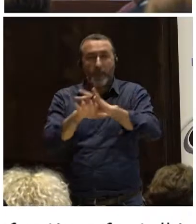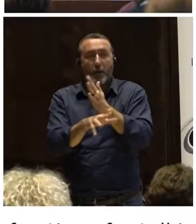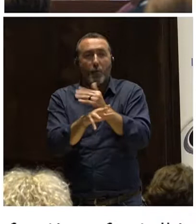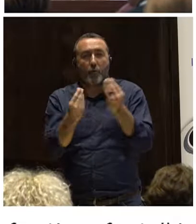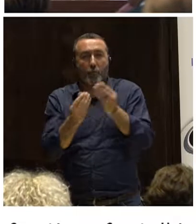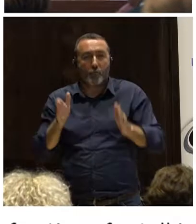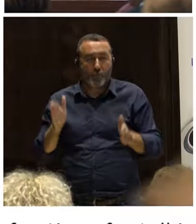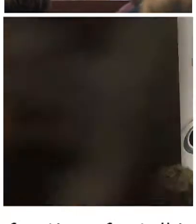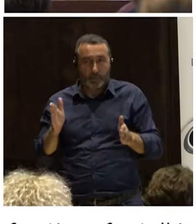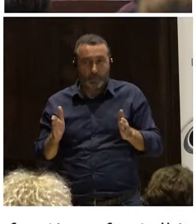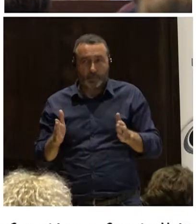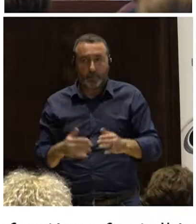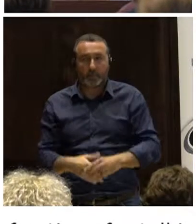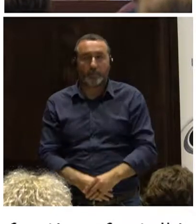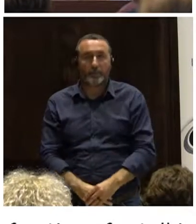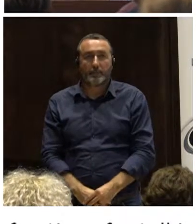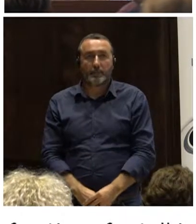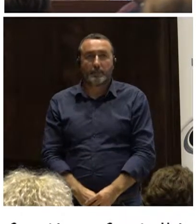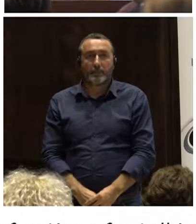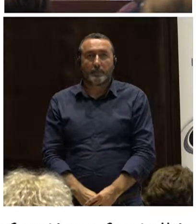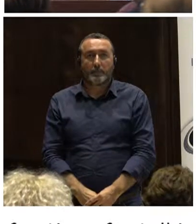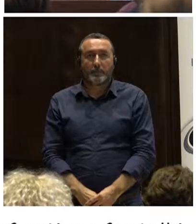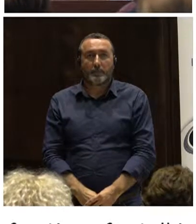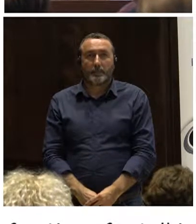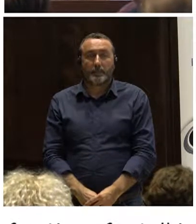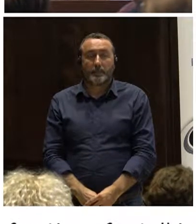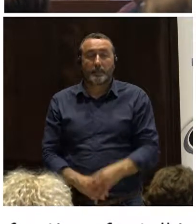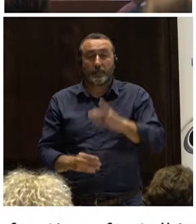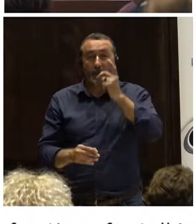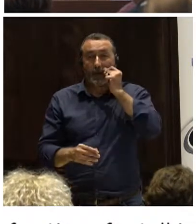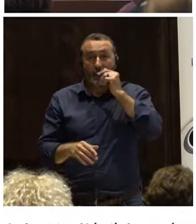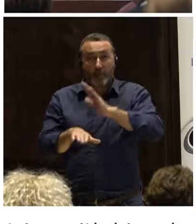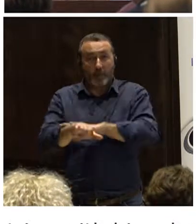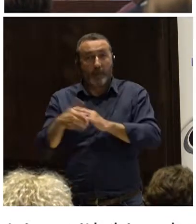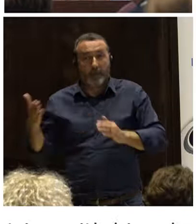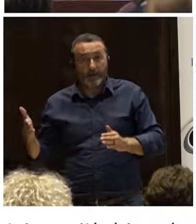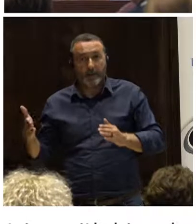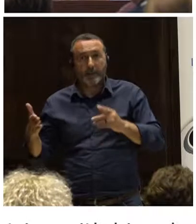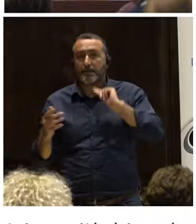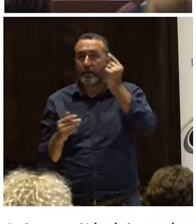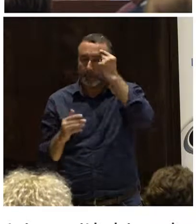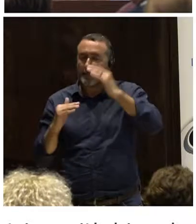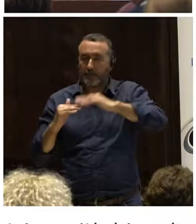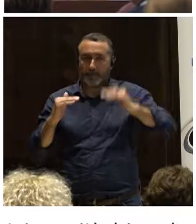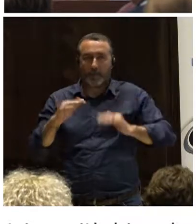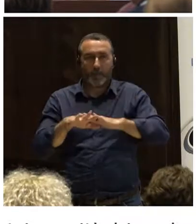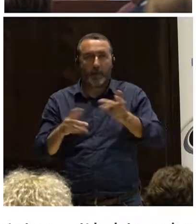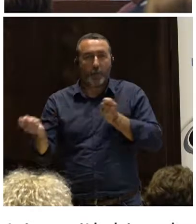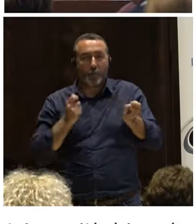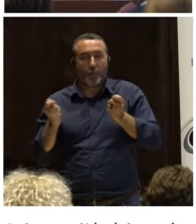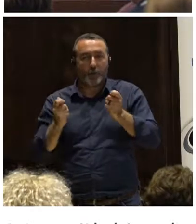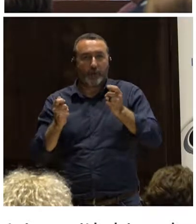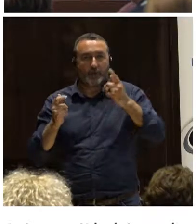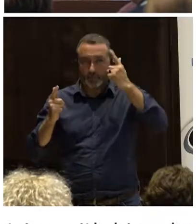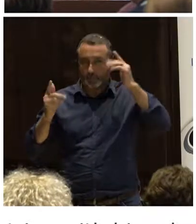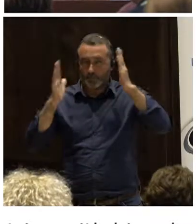the right, has lower skill controlling the switches presently. What